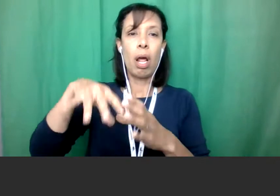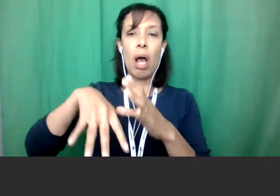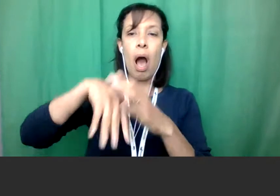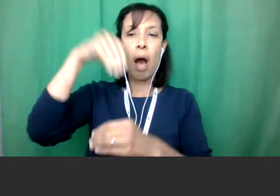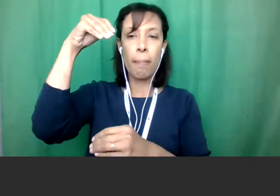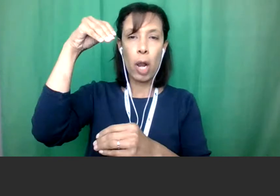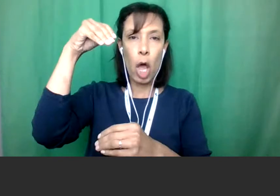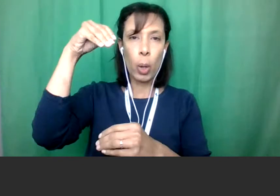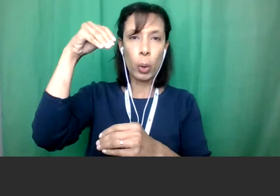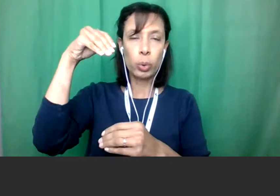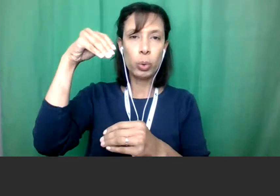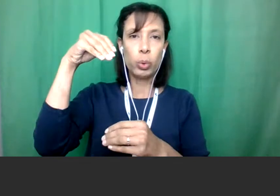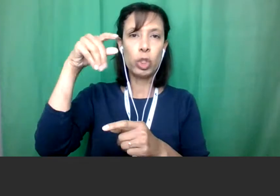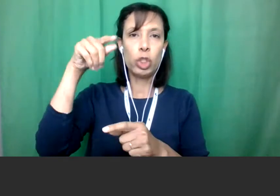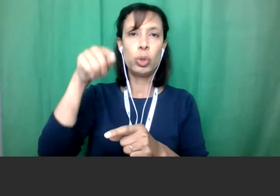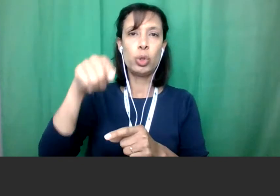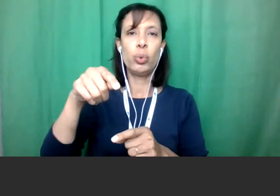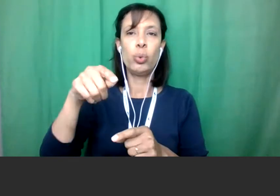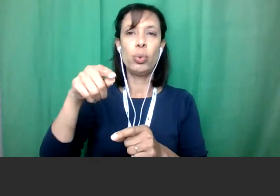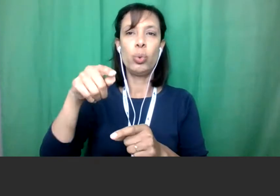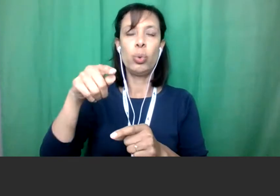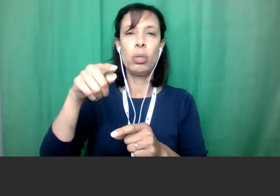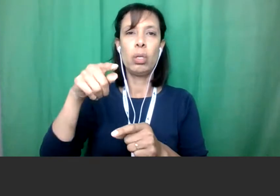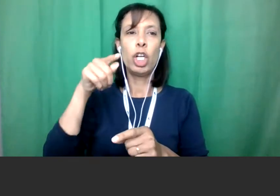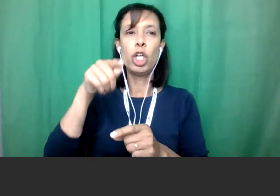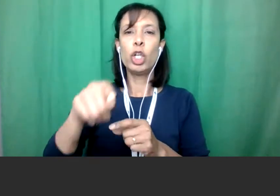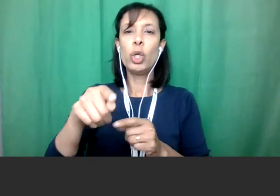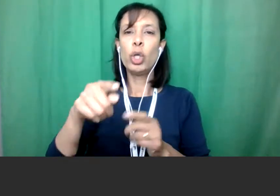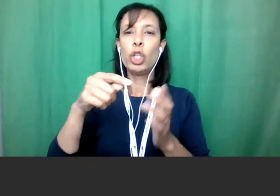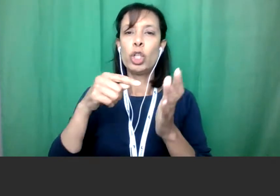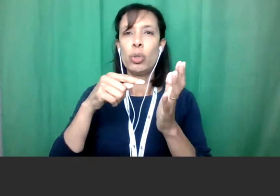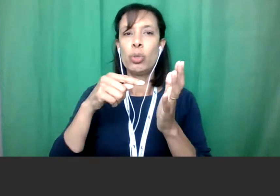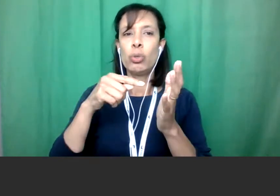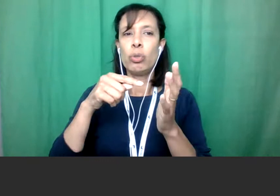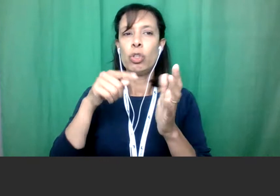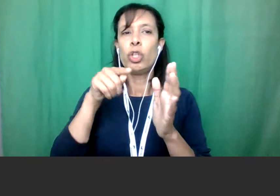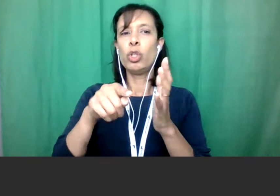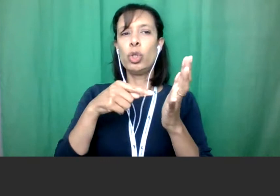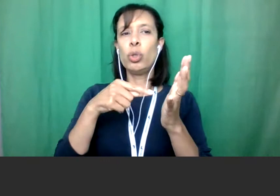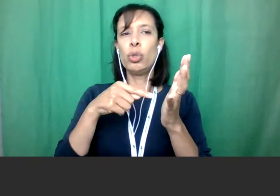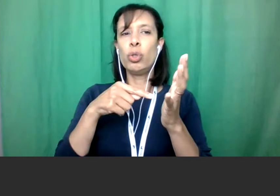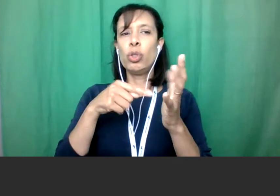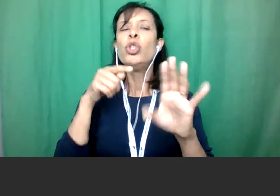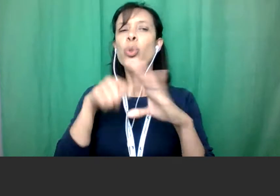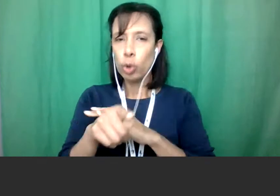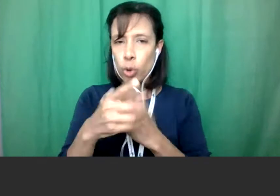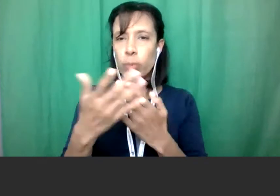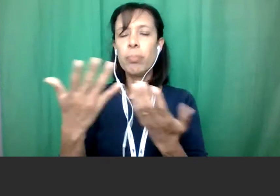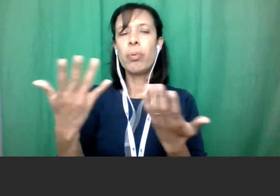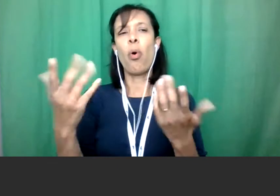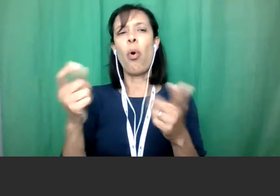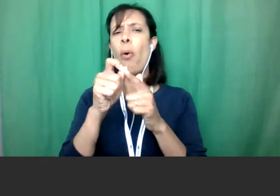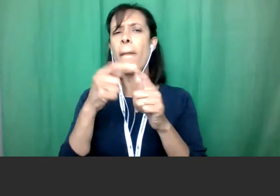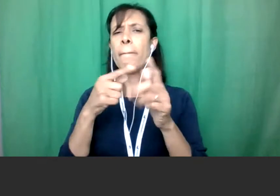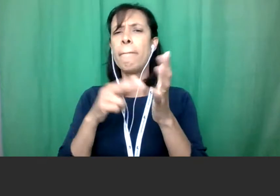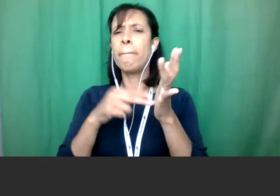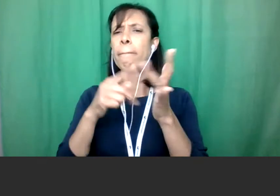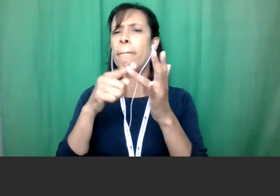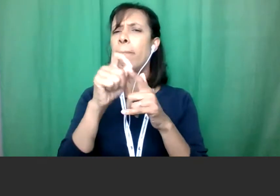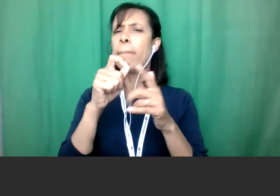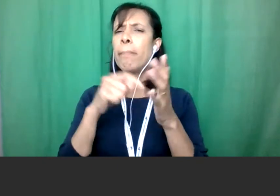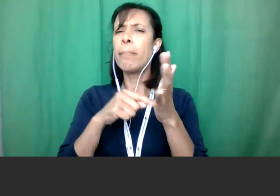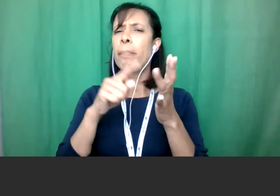YouTube, and then it'll be permanent, and then you can access that at any time. I'll